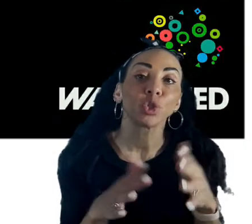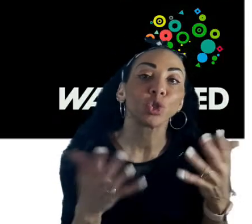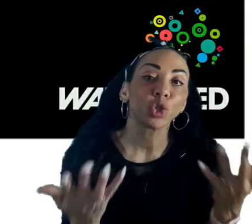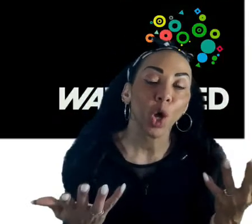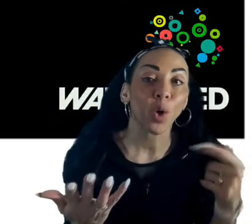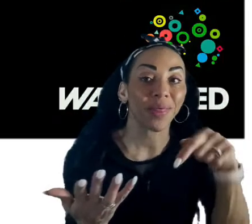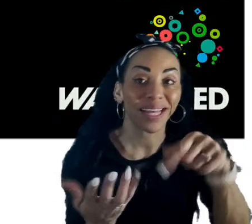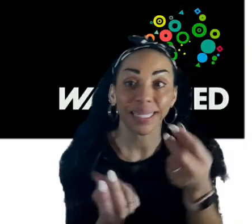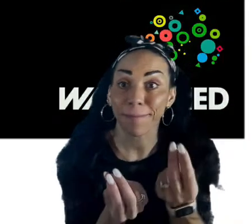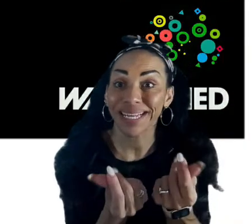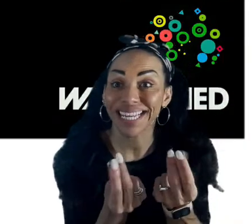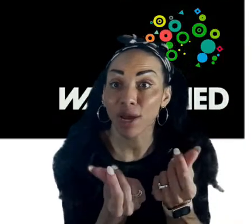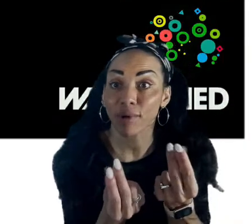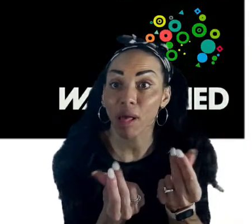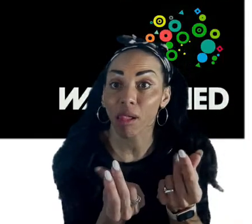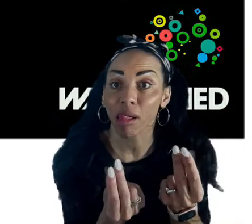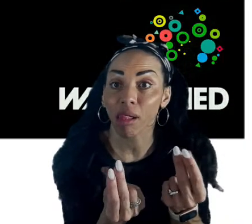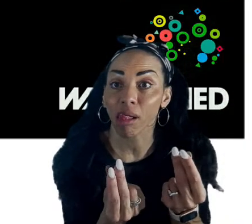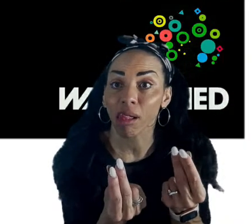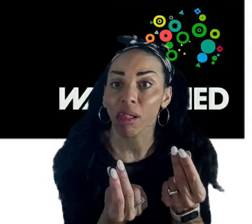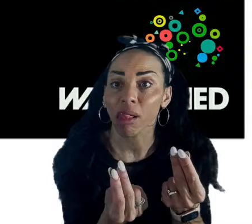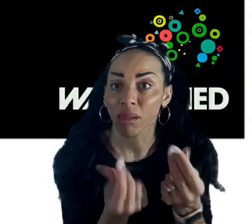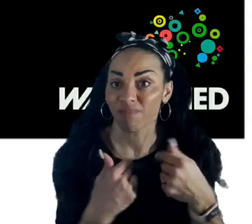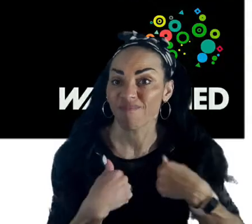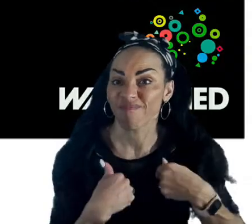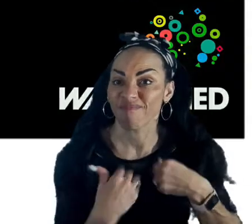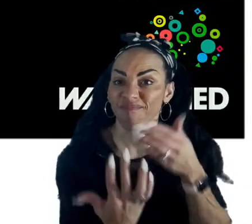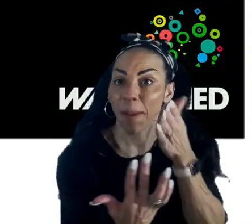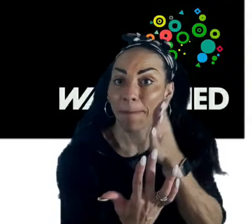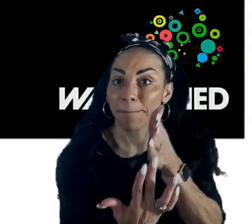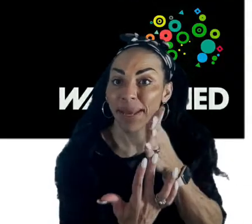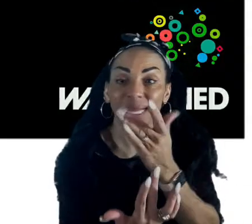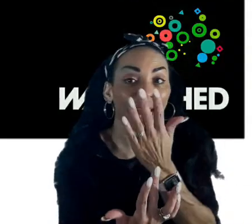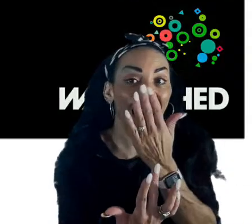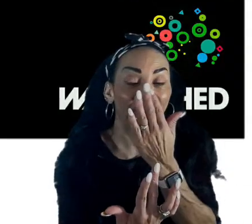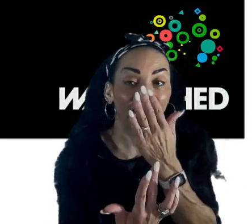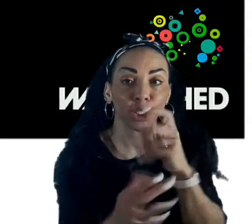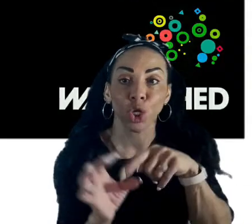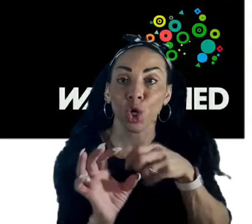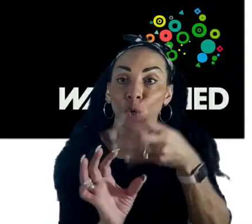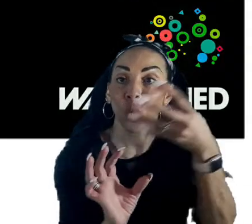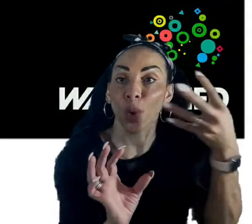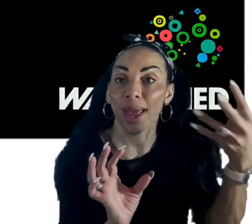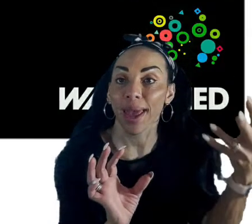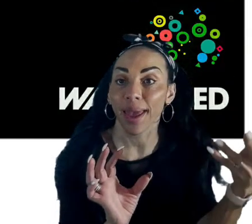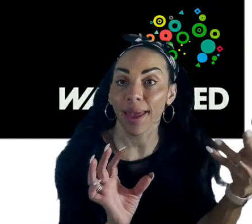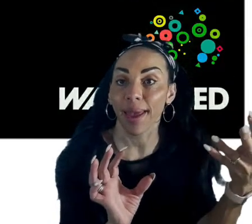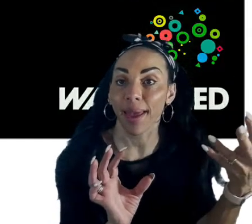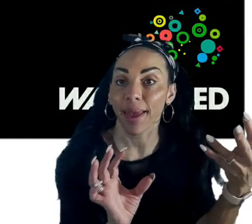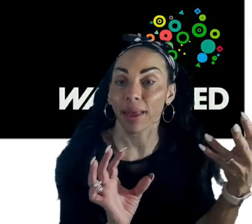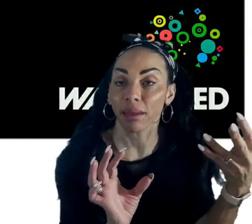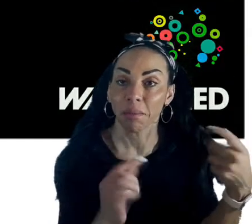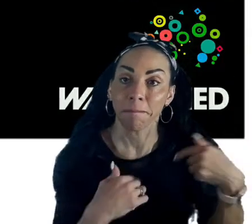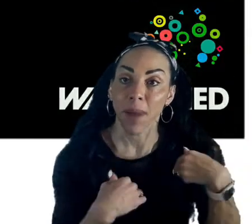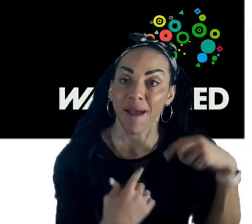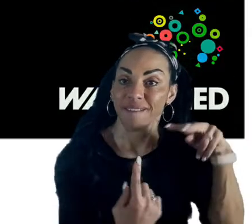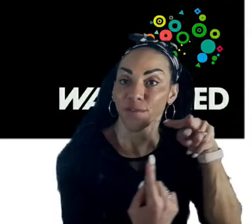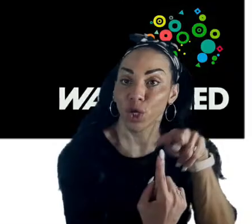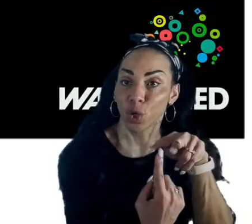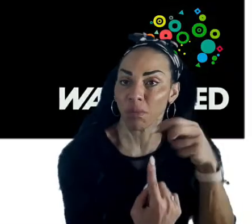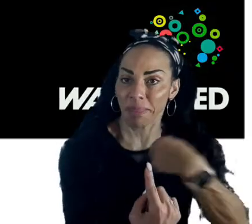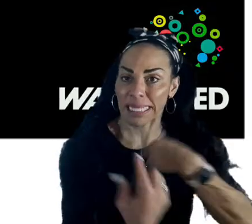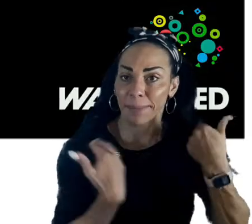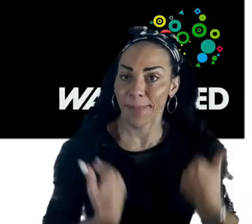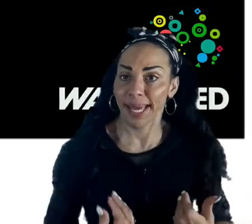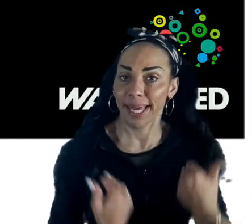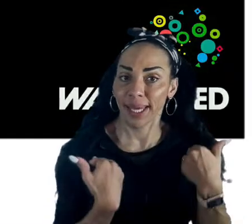material from a middle-aged queer person's point of view. That's who I am. So I definitely want